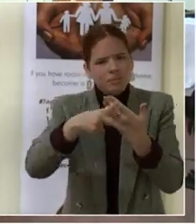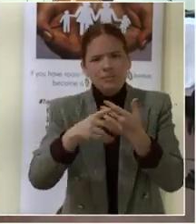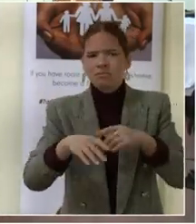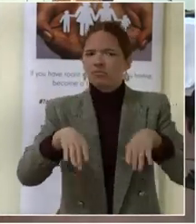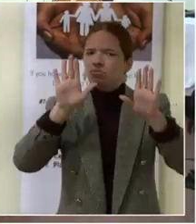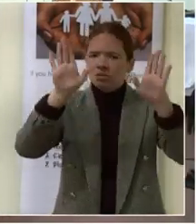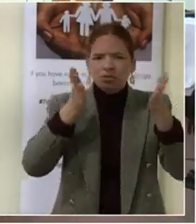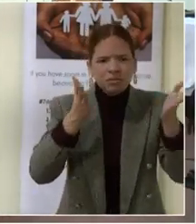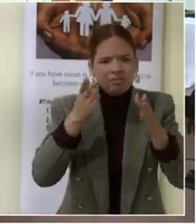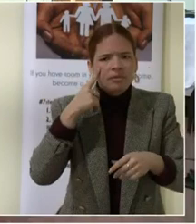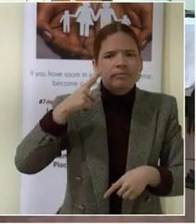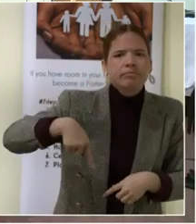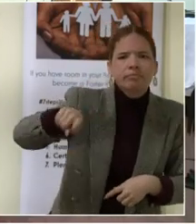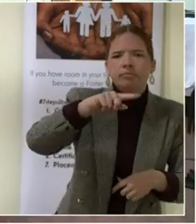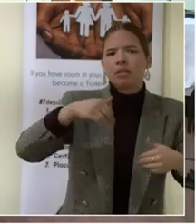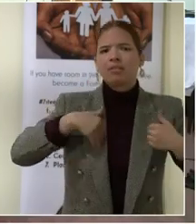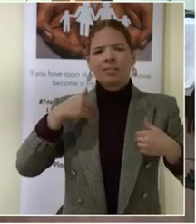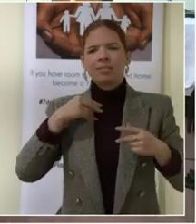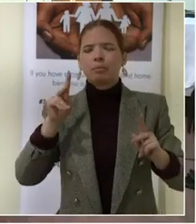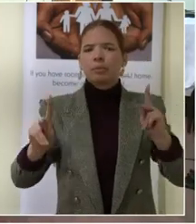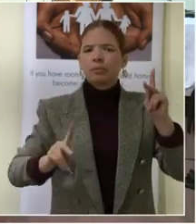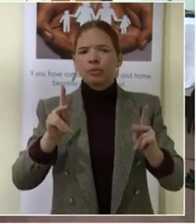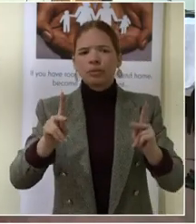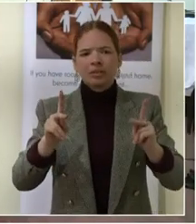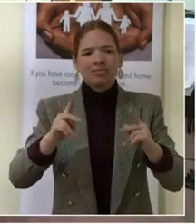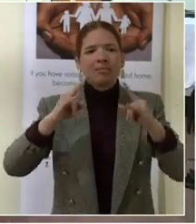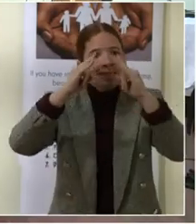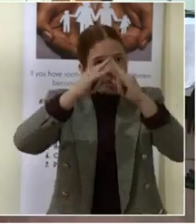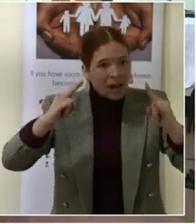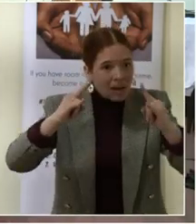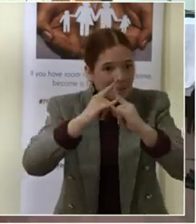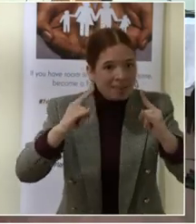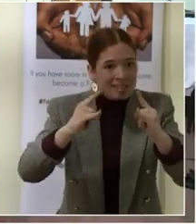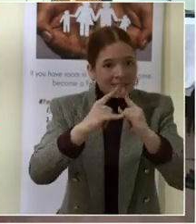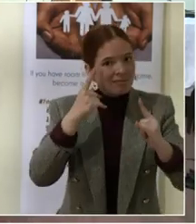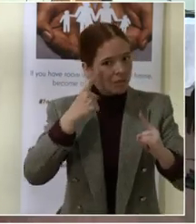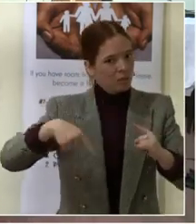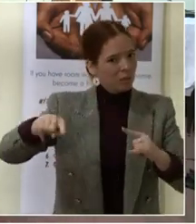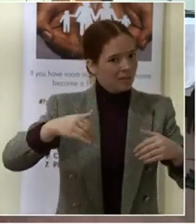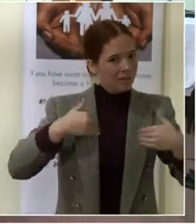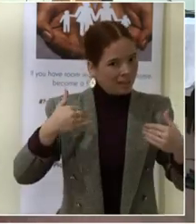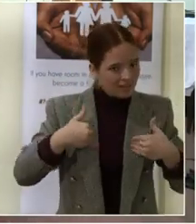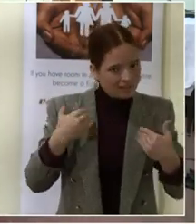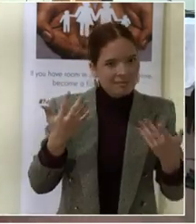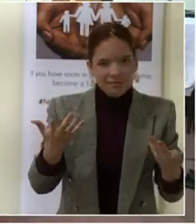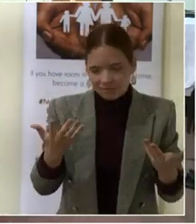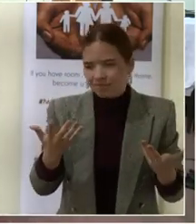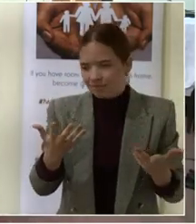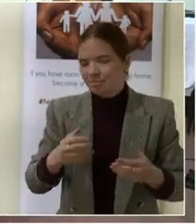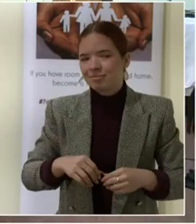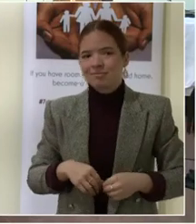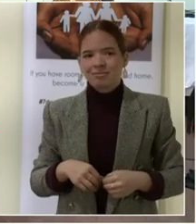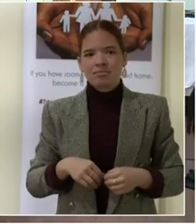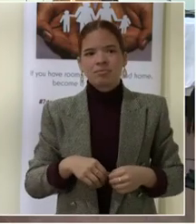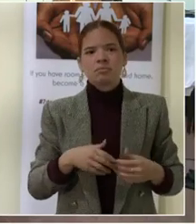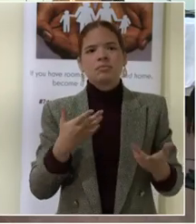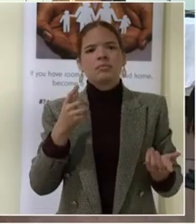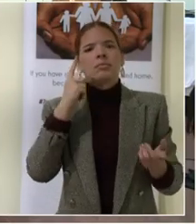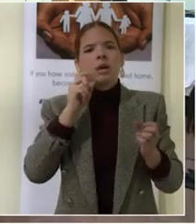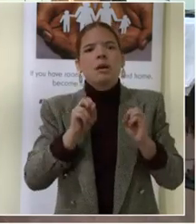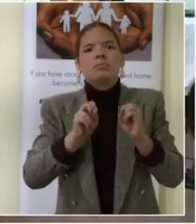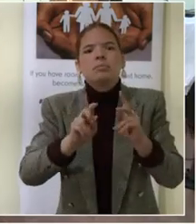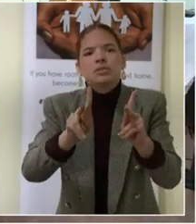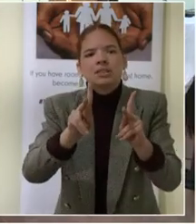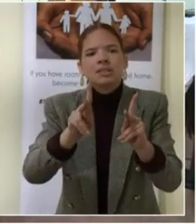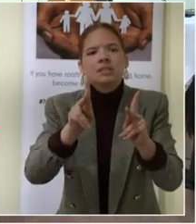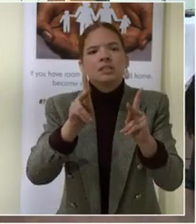young people, camps for our young people, and engaging opportunities for everybody else, our